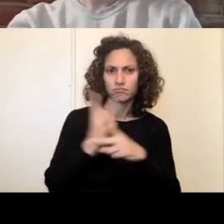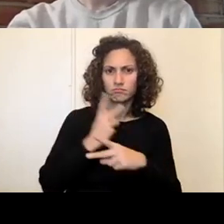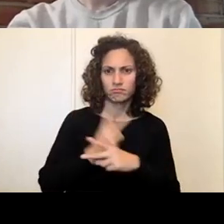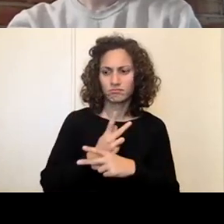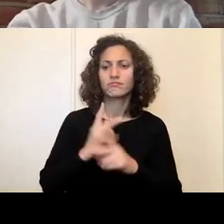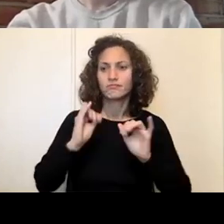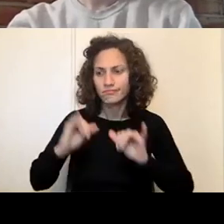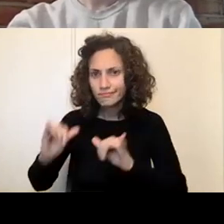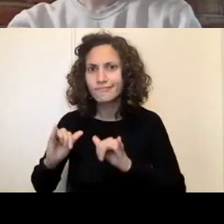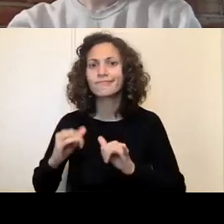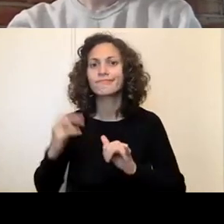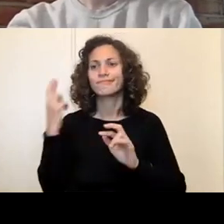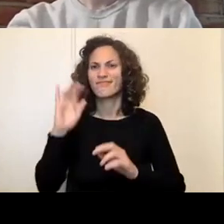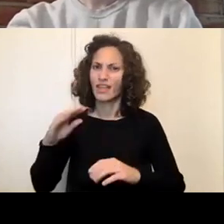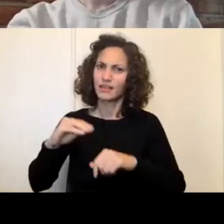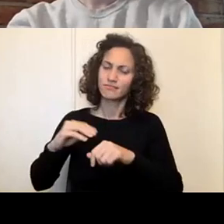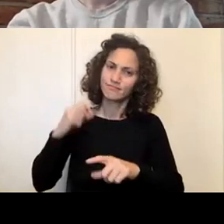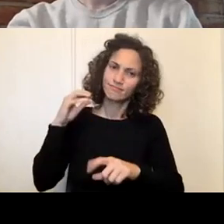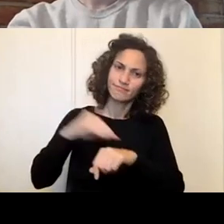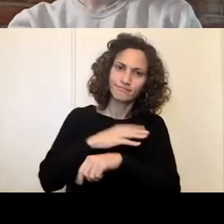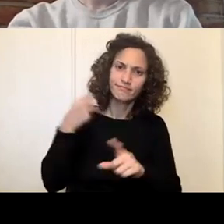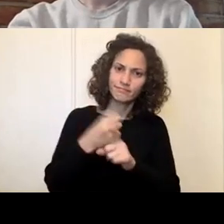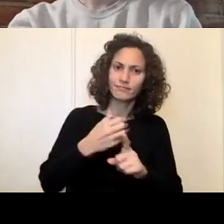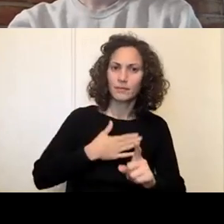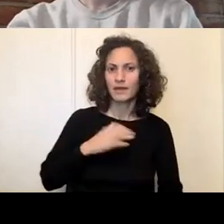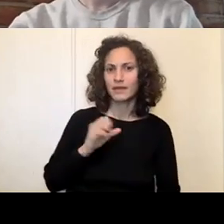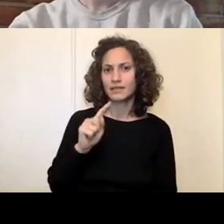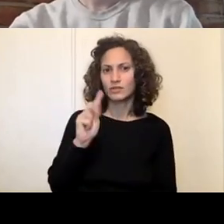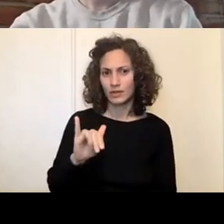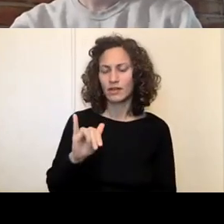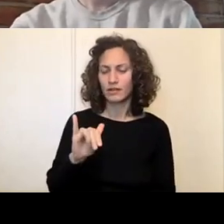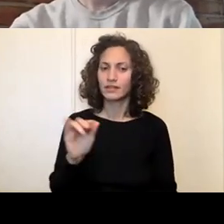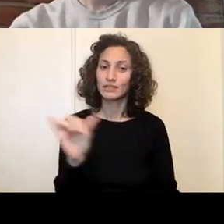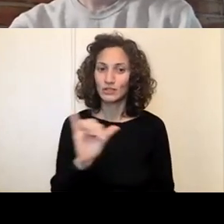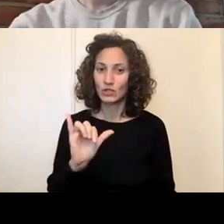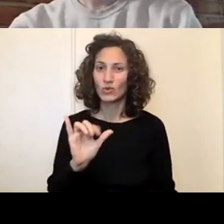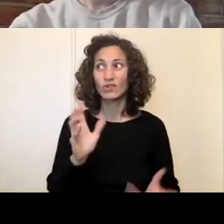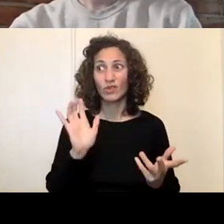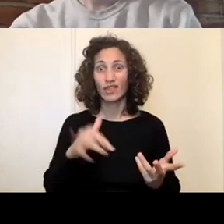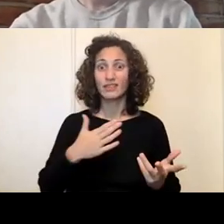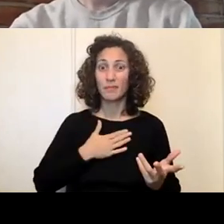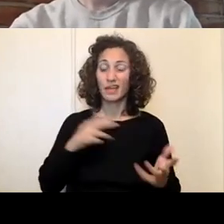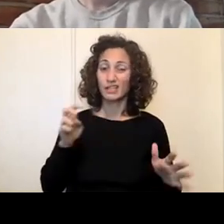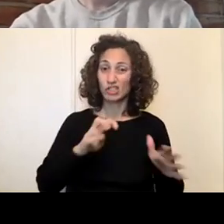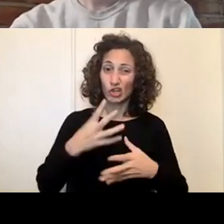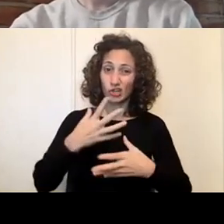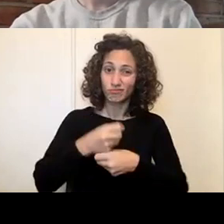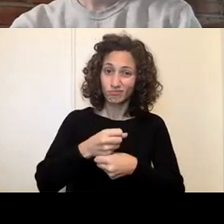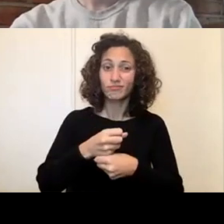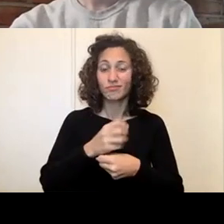impacts your sexuality as well. So that's kind of been my journey,